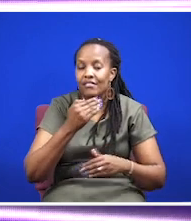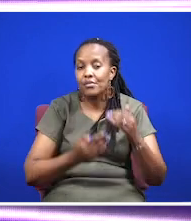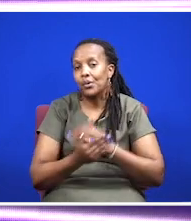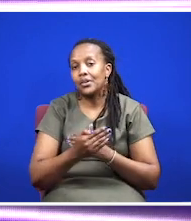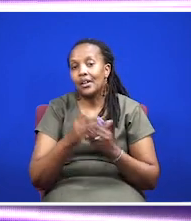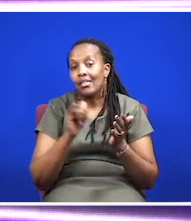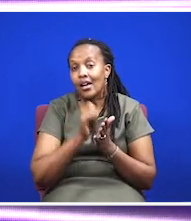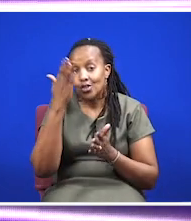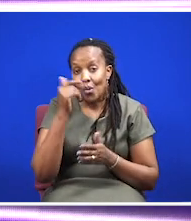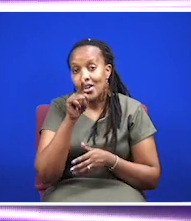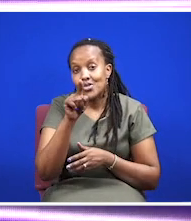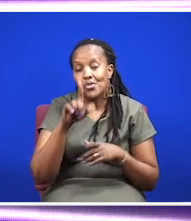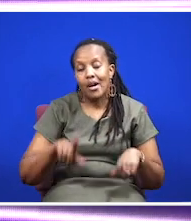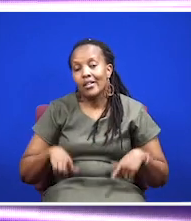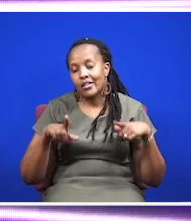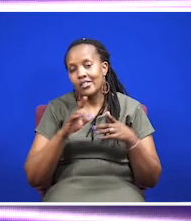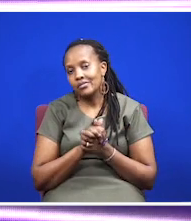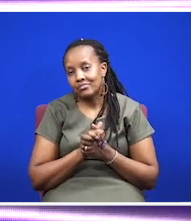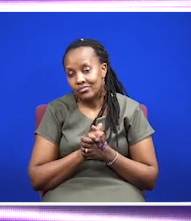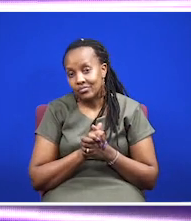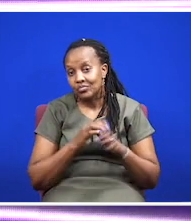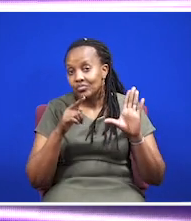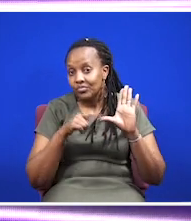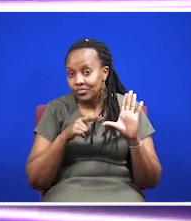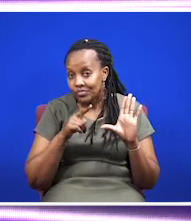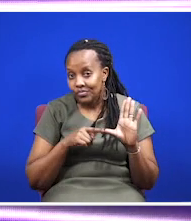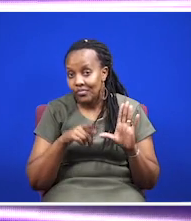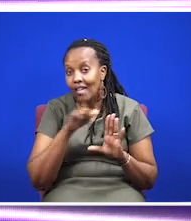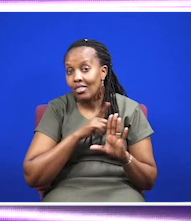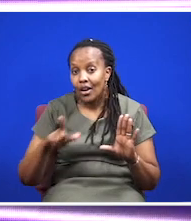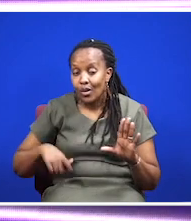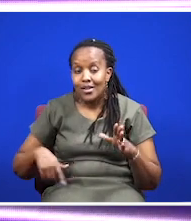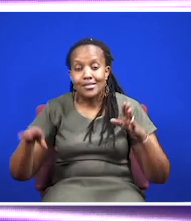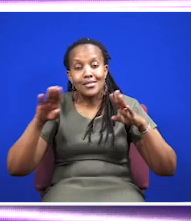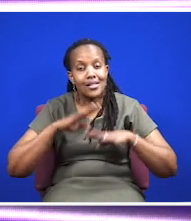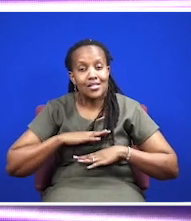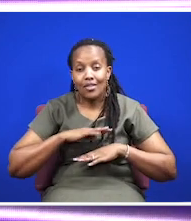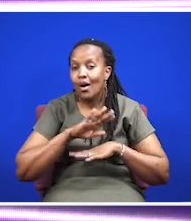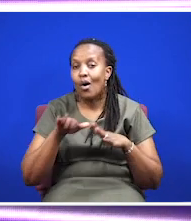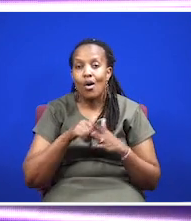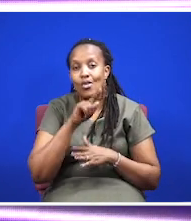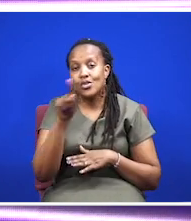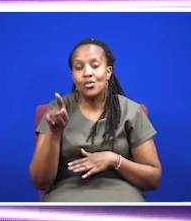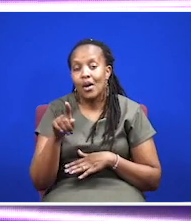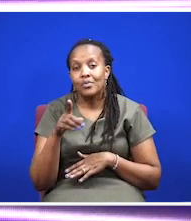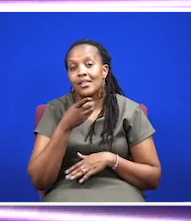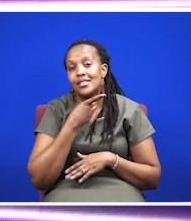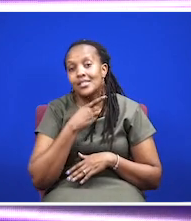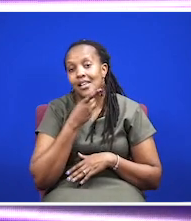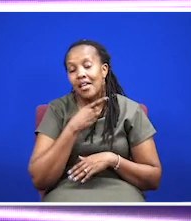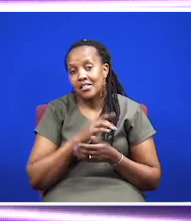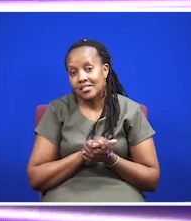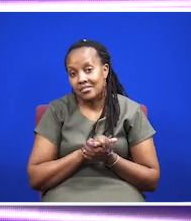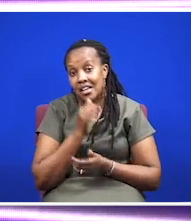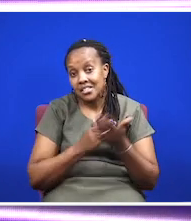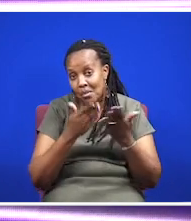are alive. He satisfies our desires. And I know that there are some of you that didn't even pray, but you had a